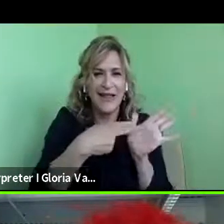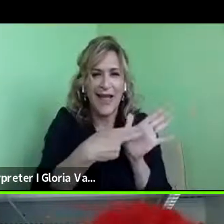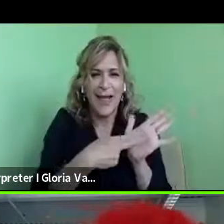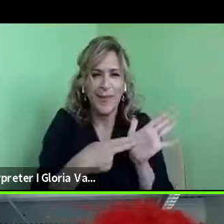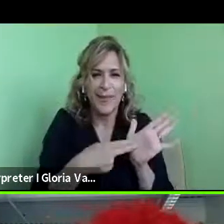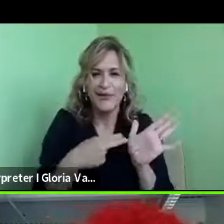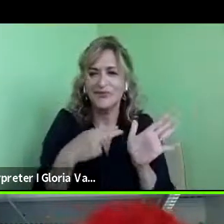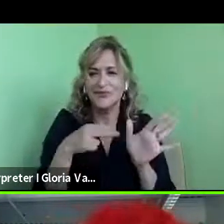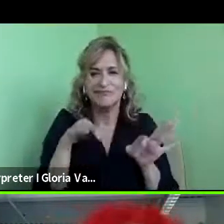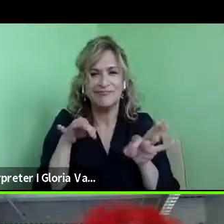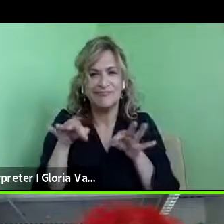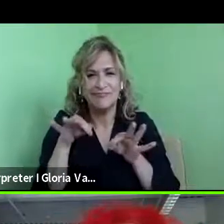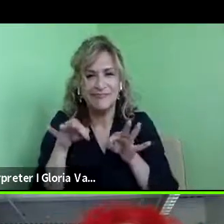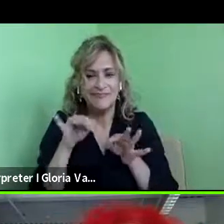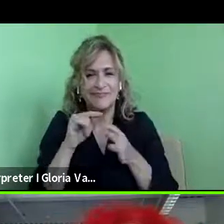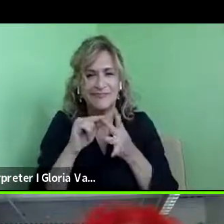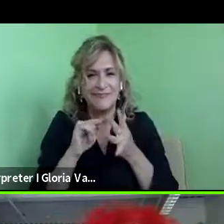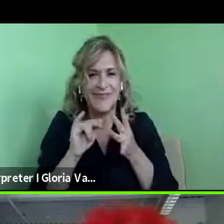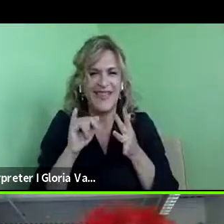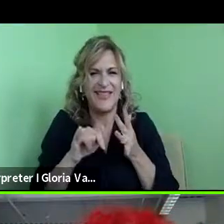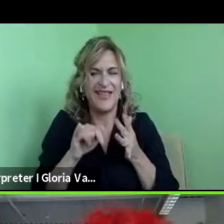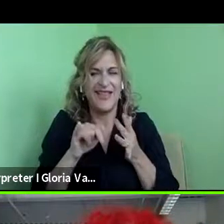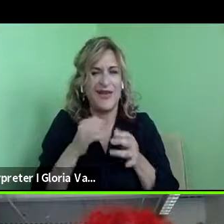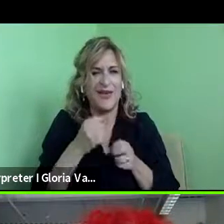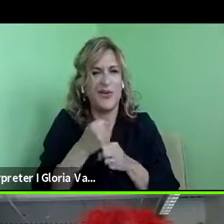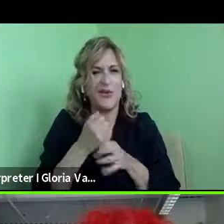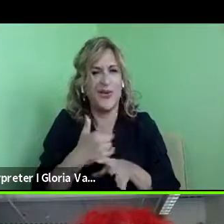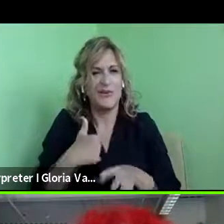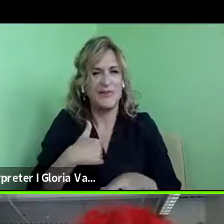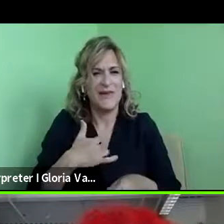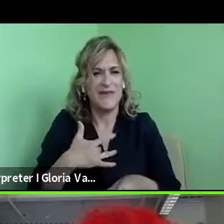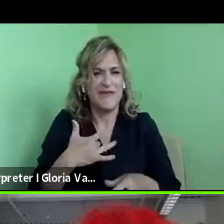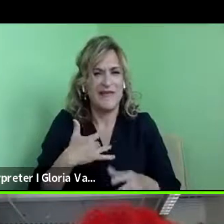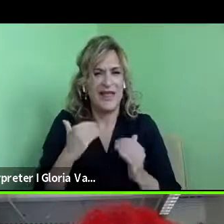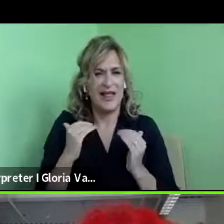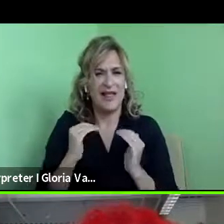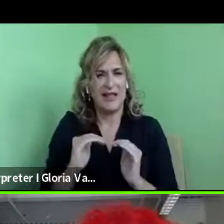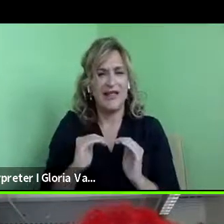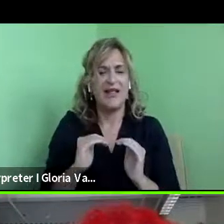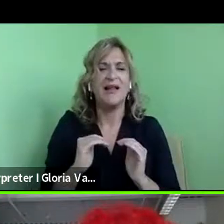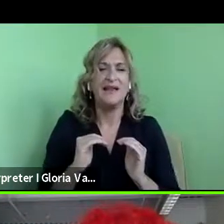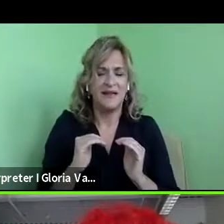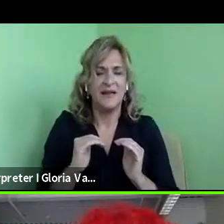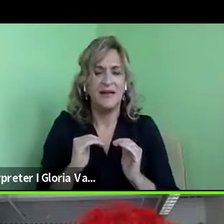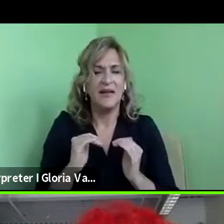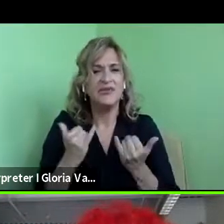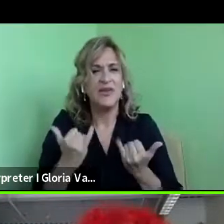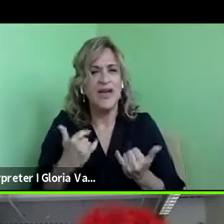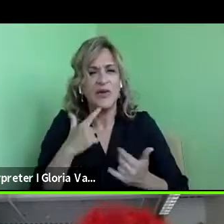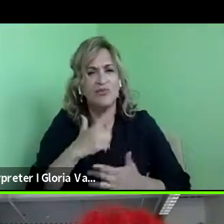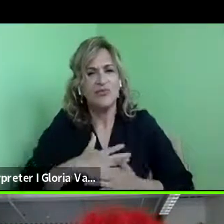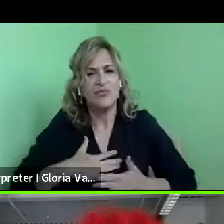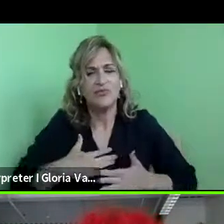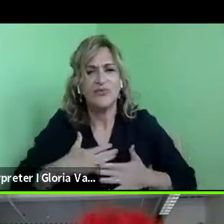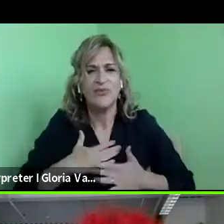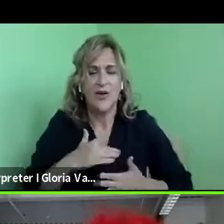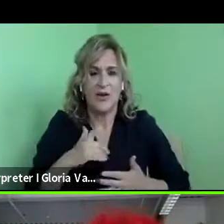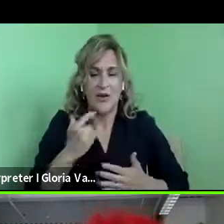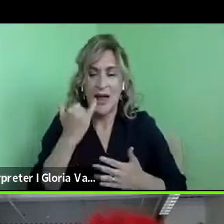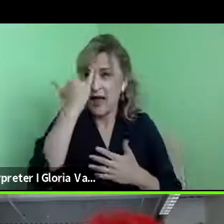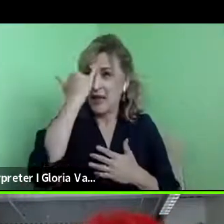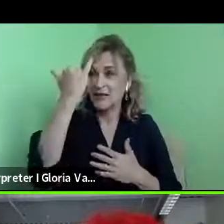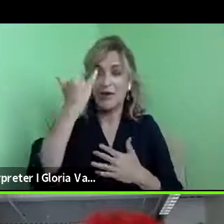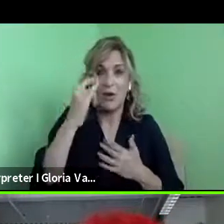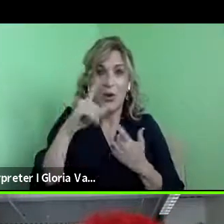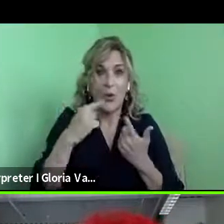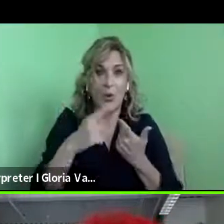have restricted me in the past. And so enjoying this idea when I saw all